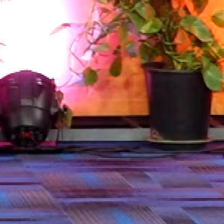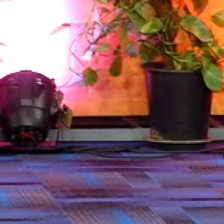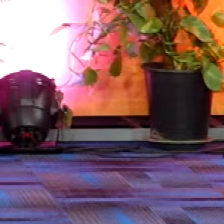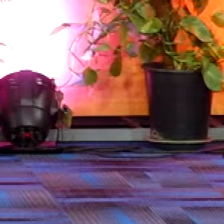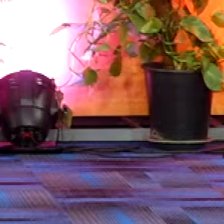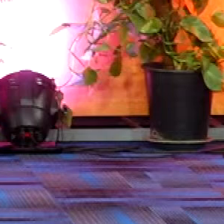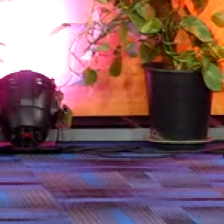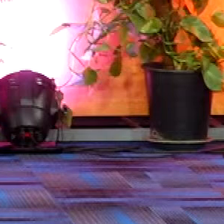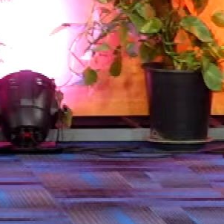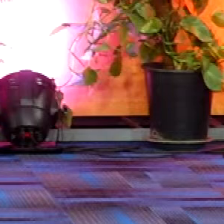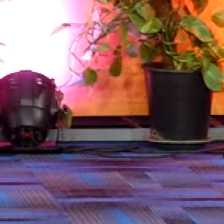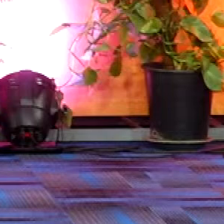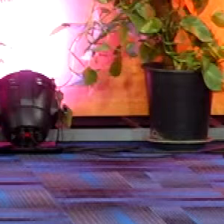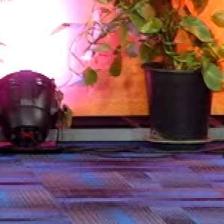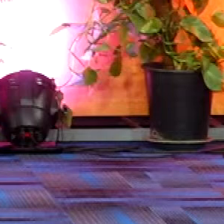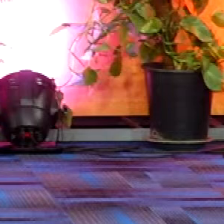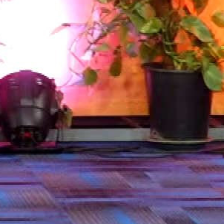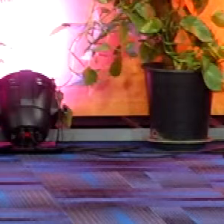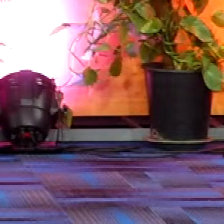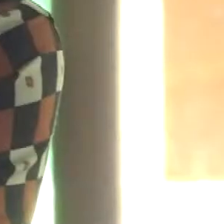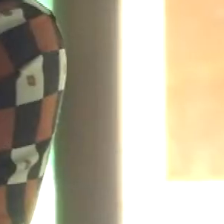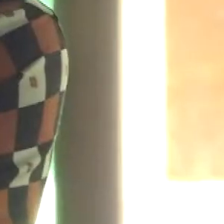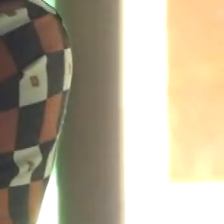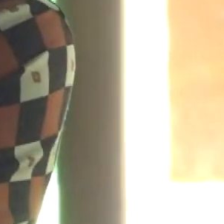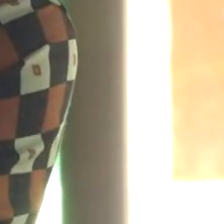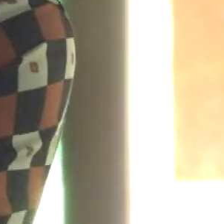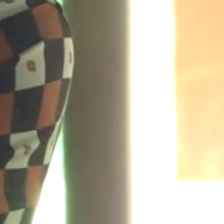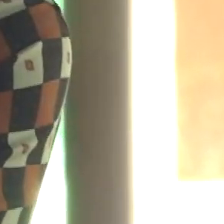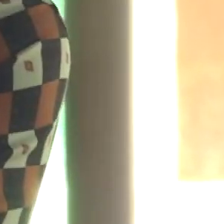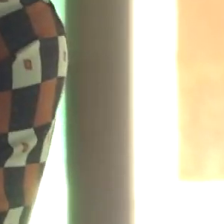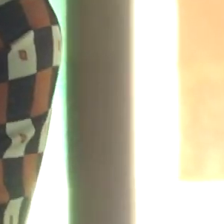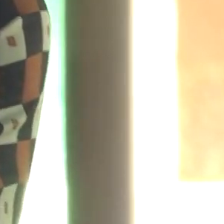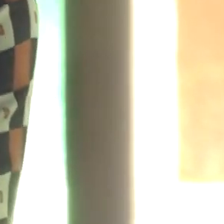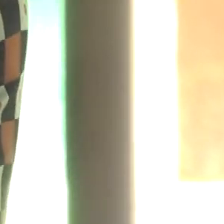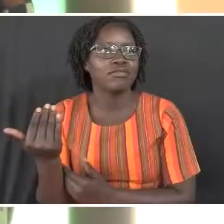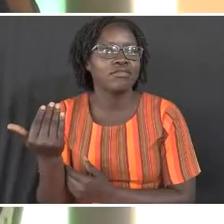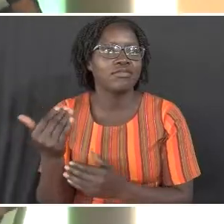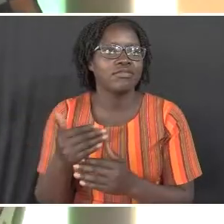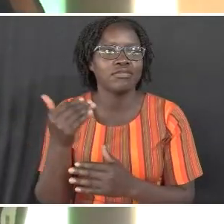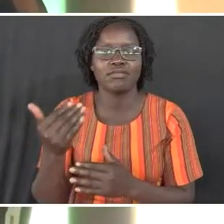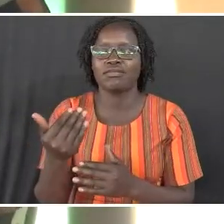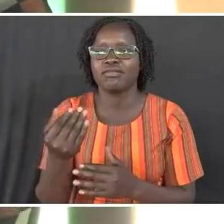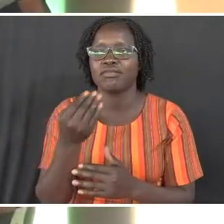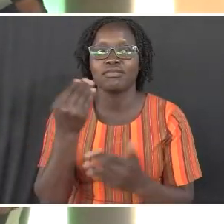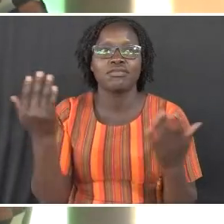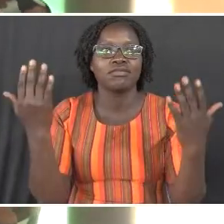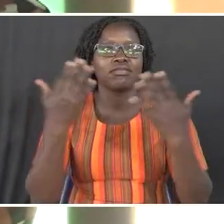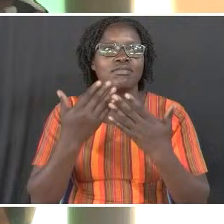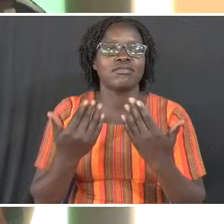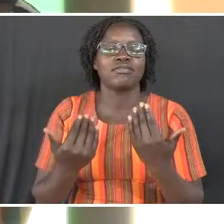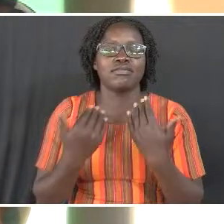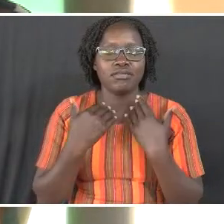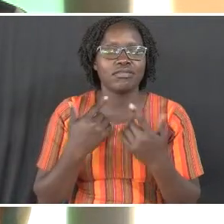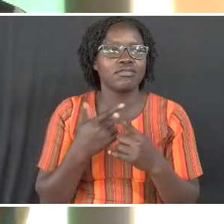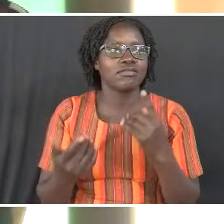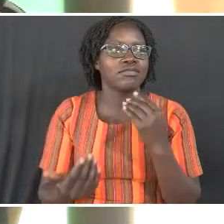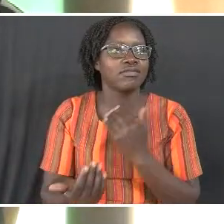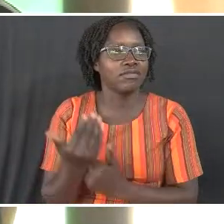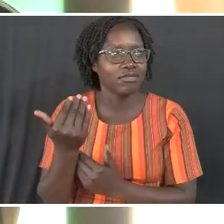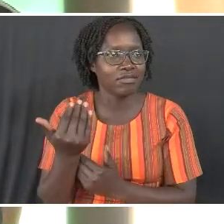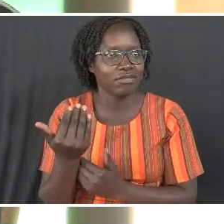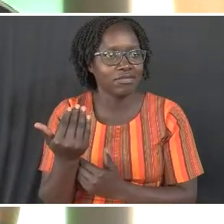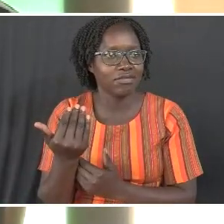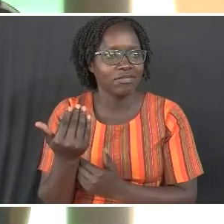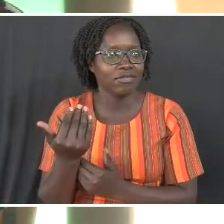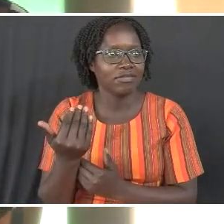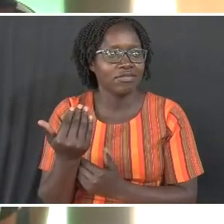I realize that most of us brush in the morning. After eating at night, you sleep like that, but in the morning, you brush after the